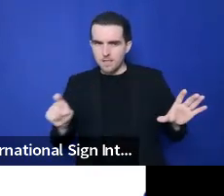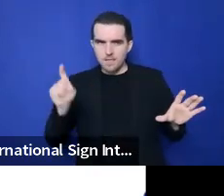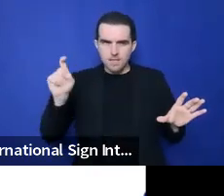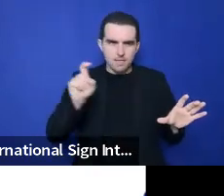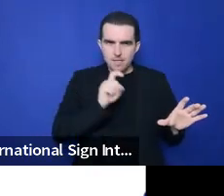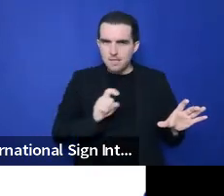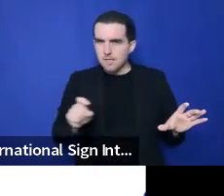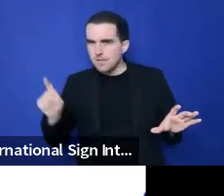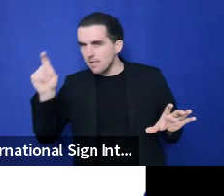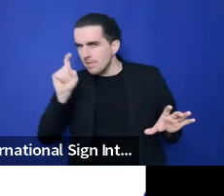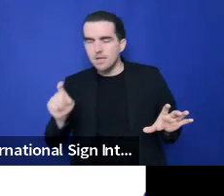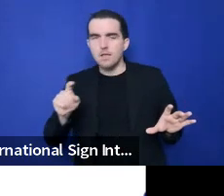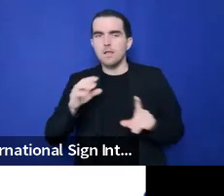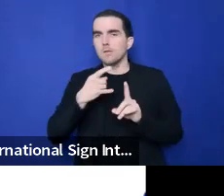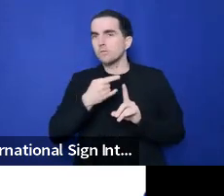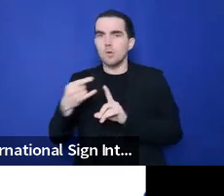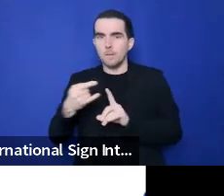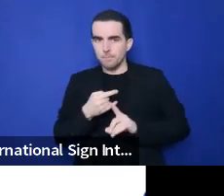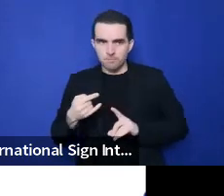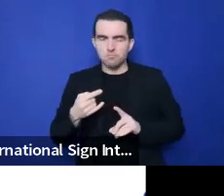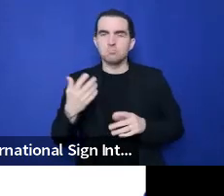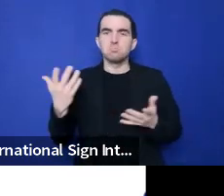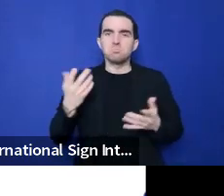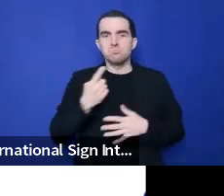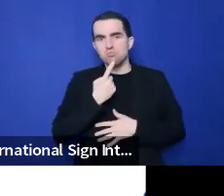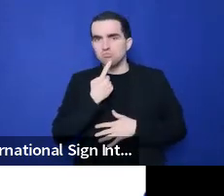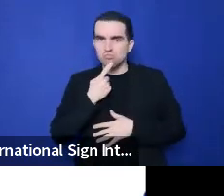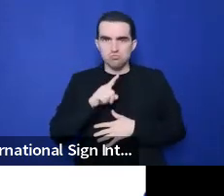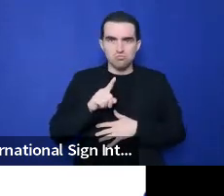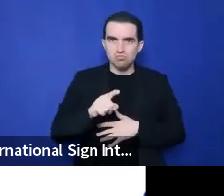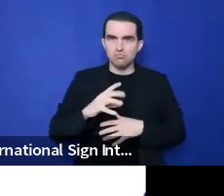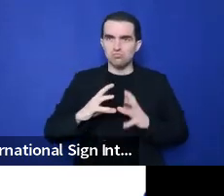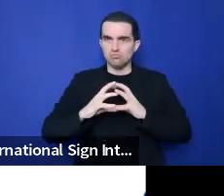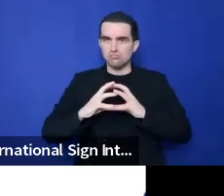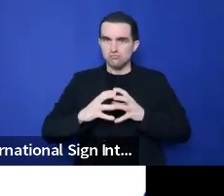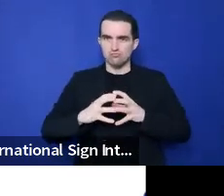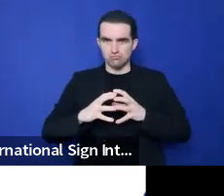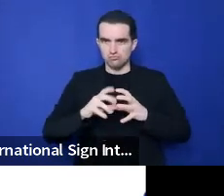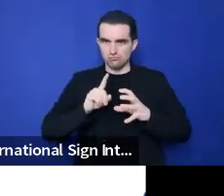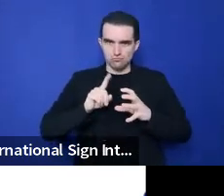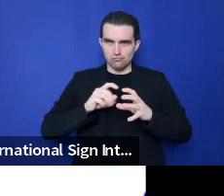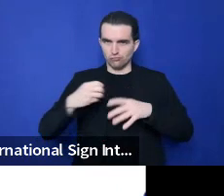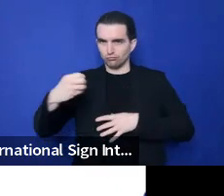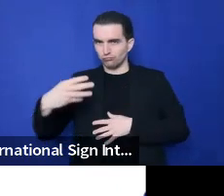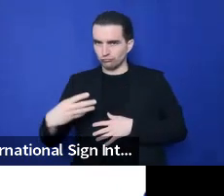So with that, I'd like to invite the speakers for this session.